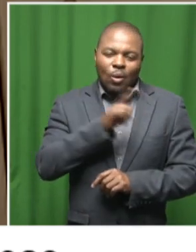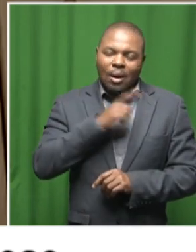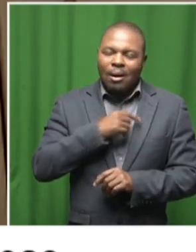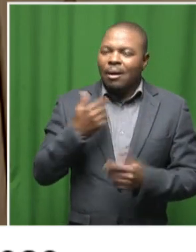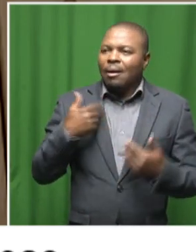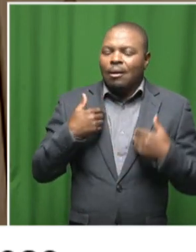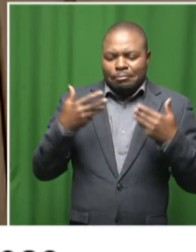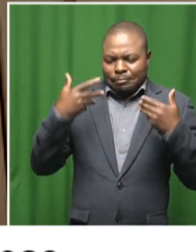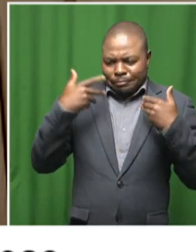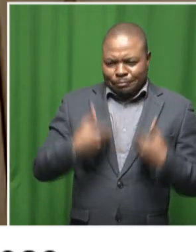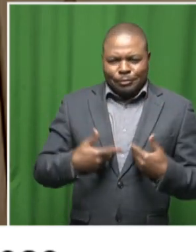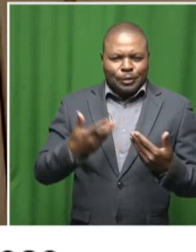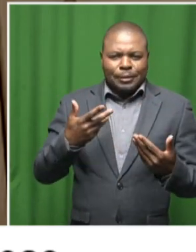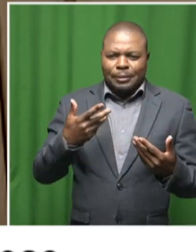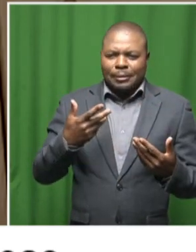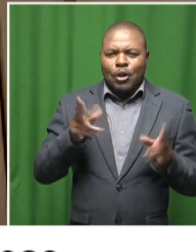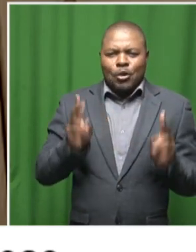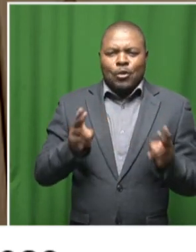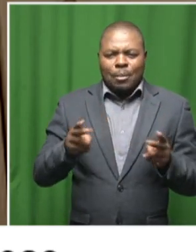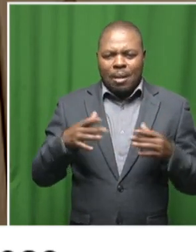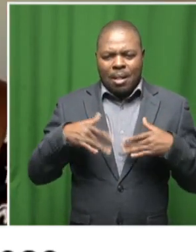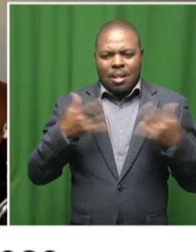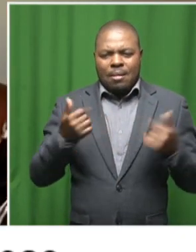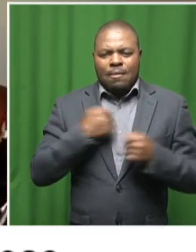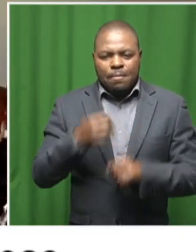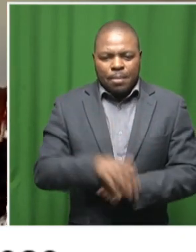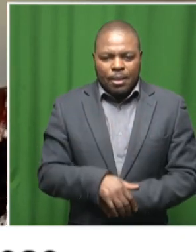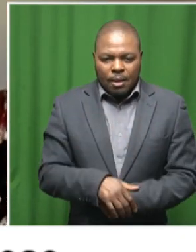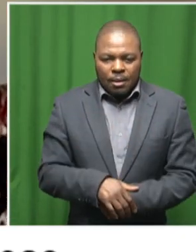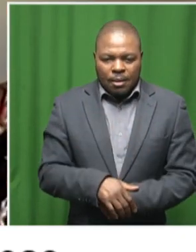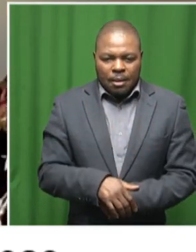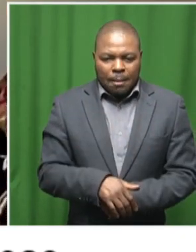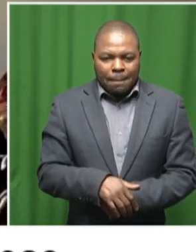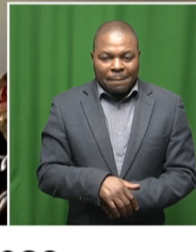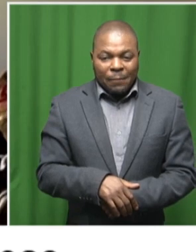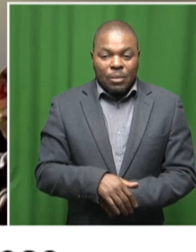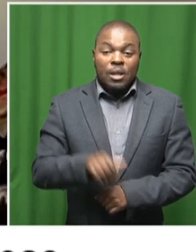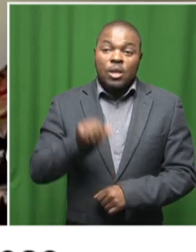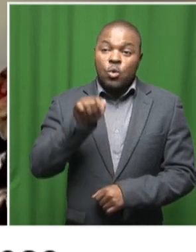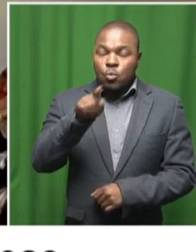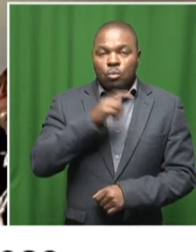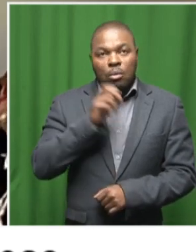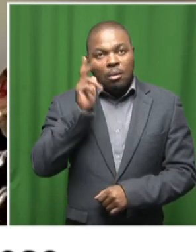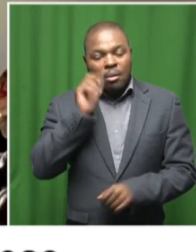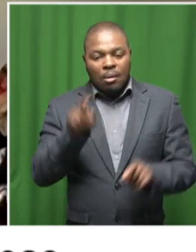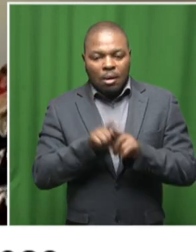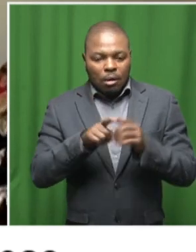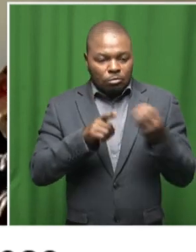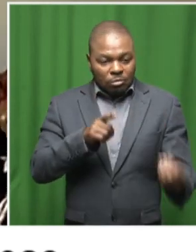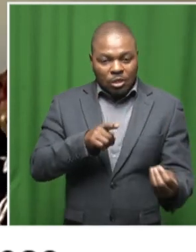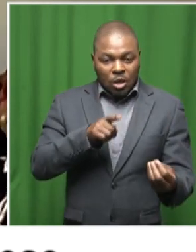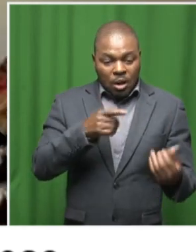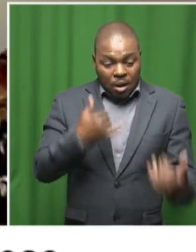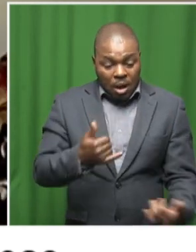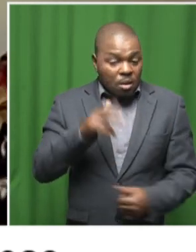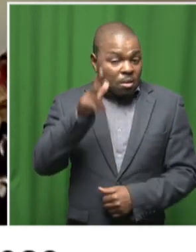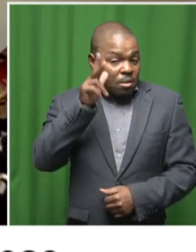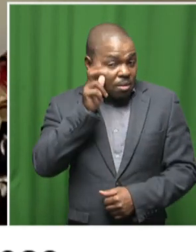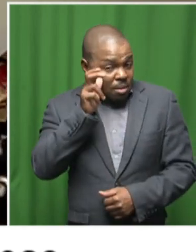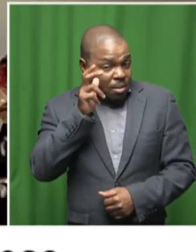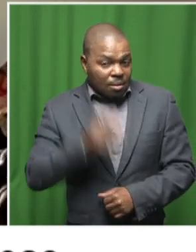it becomes a lifestyle. So as if you are listening and a child can actually hear me from now,